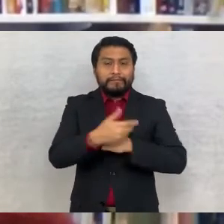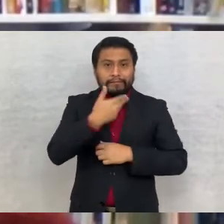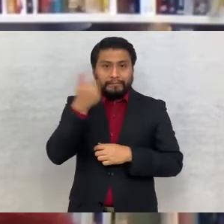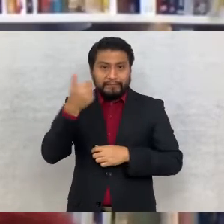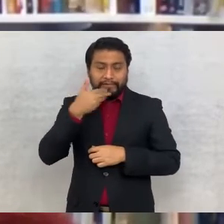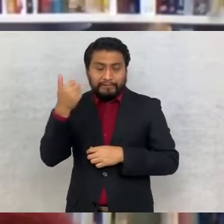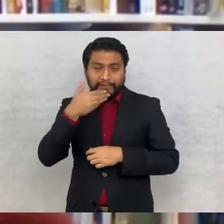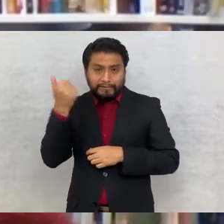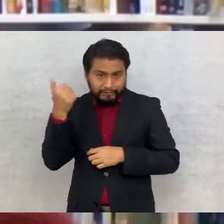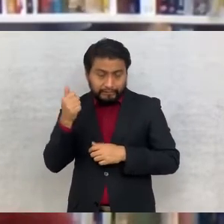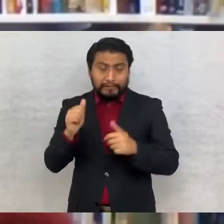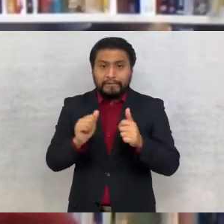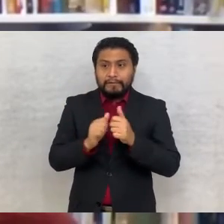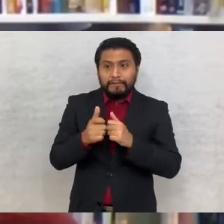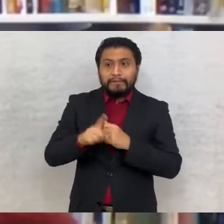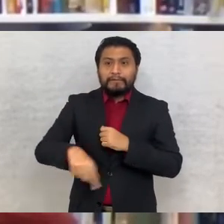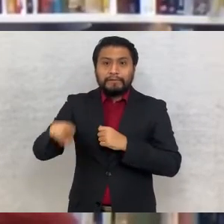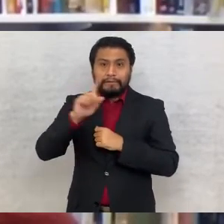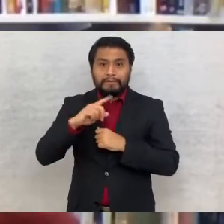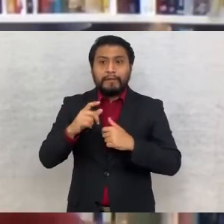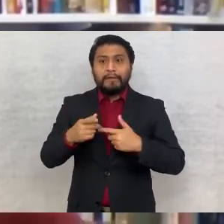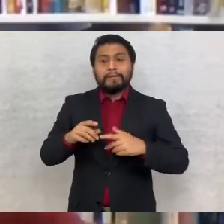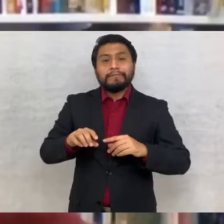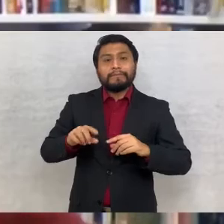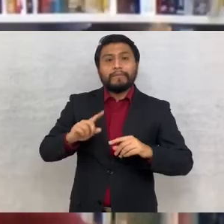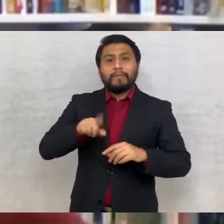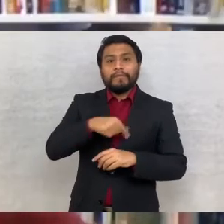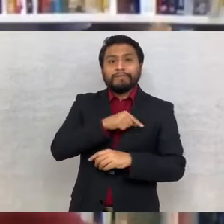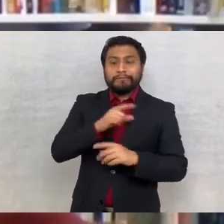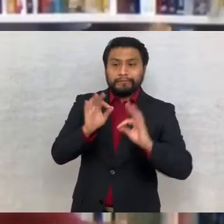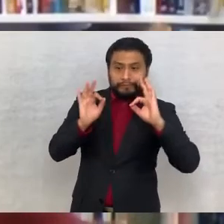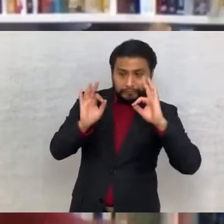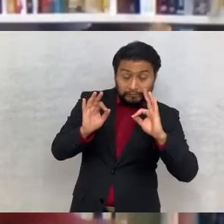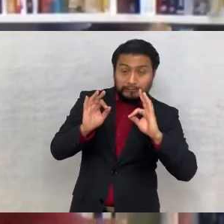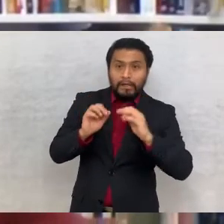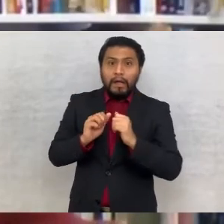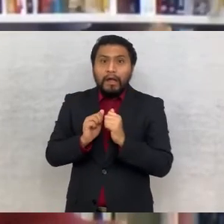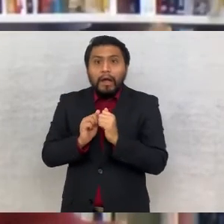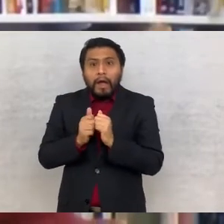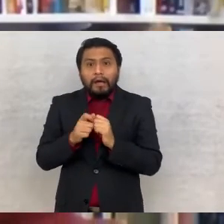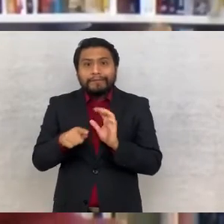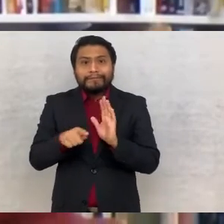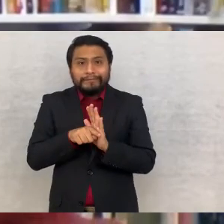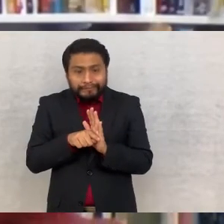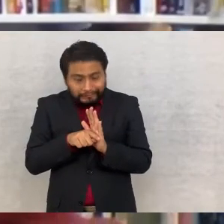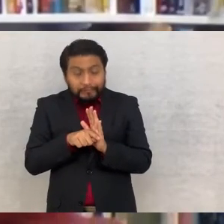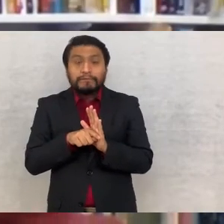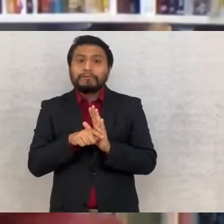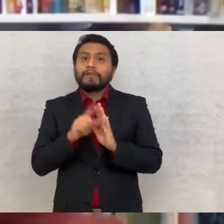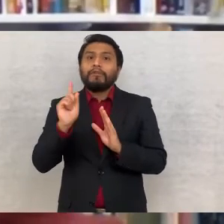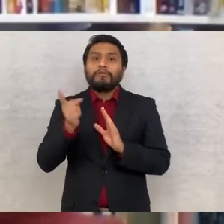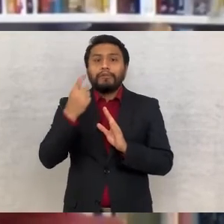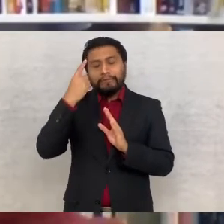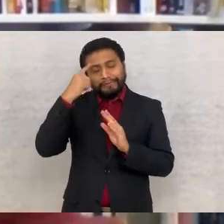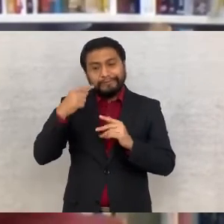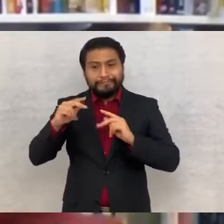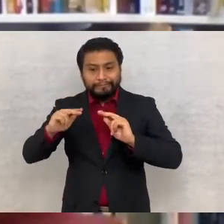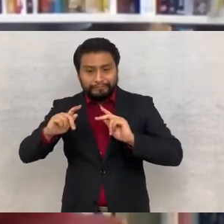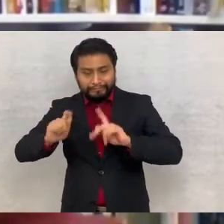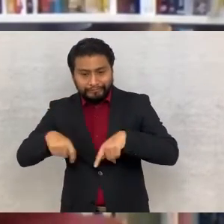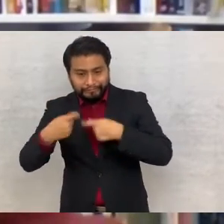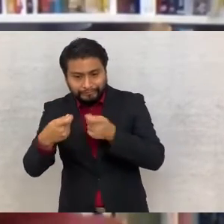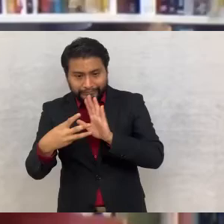the offspring, as Lamarckian theory said about acquired characteristics, while those who supported the negative only counted